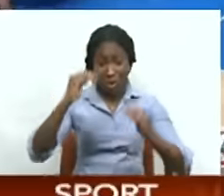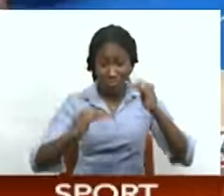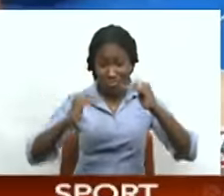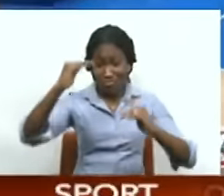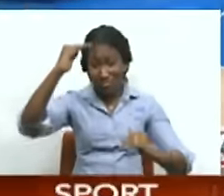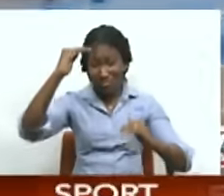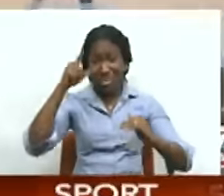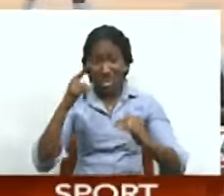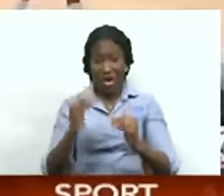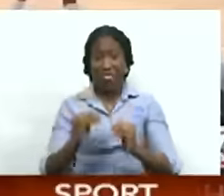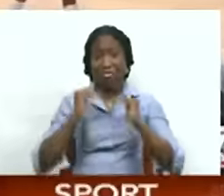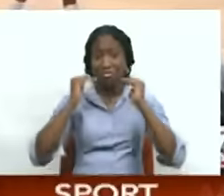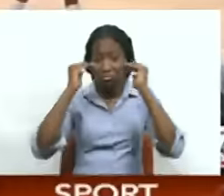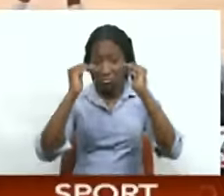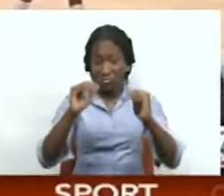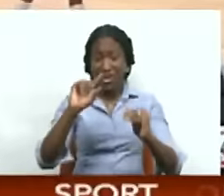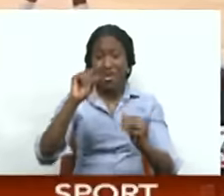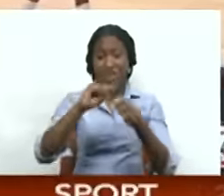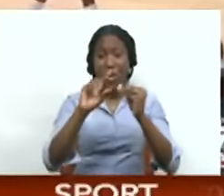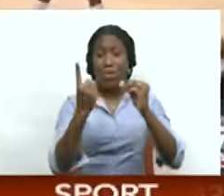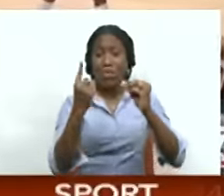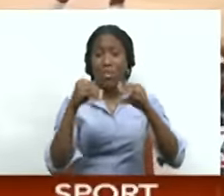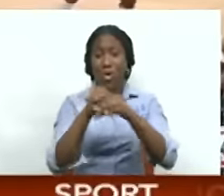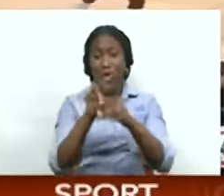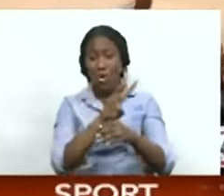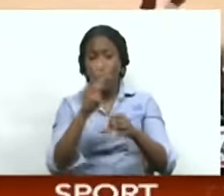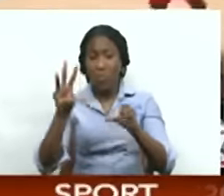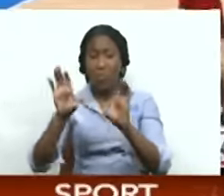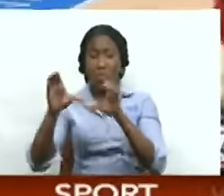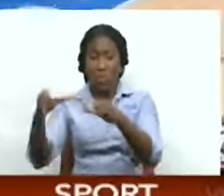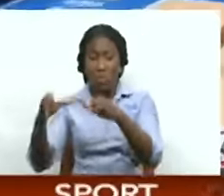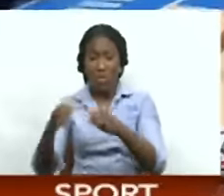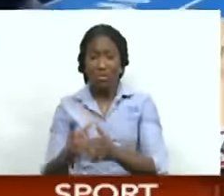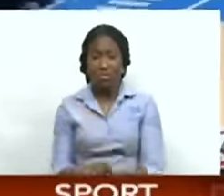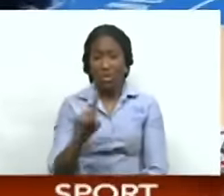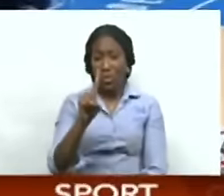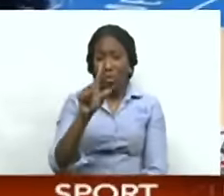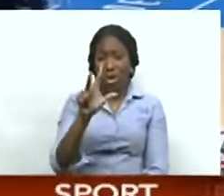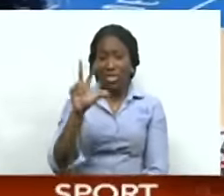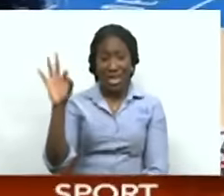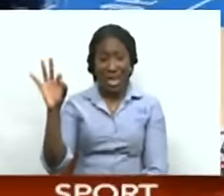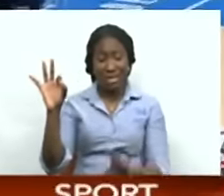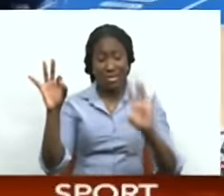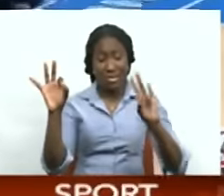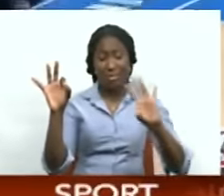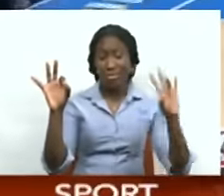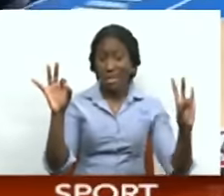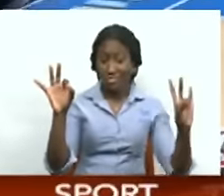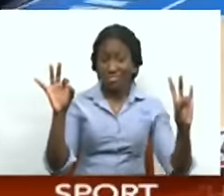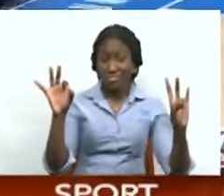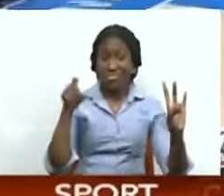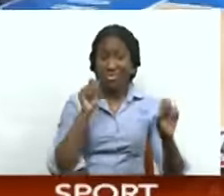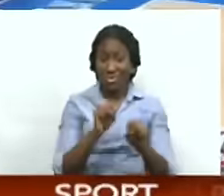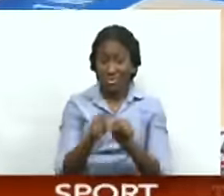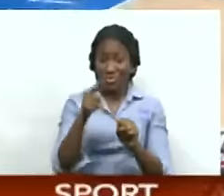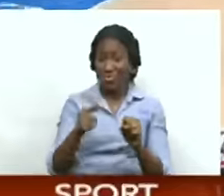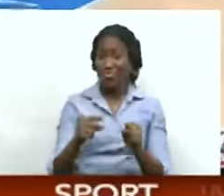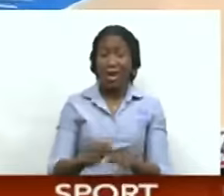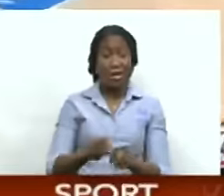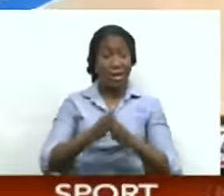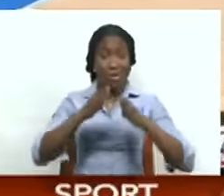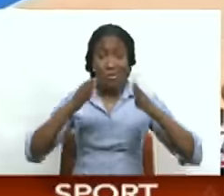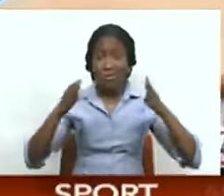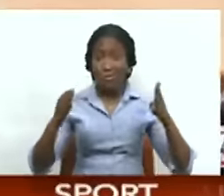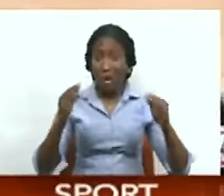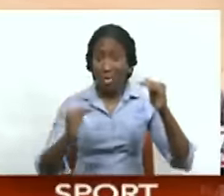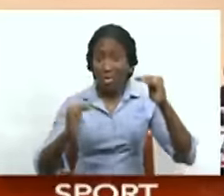place in the Western Conference. The 139-77 victory tied the fifth biggest blowout in NBA history, eclipsing OKC's